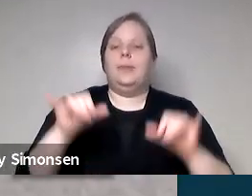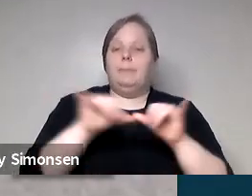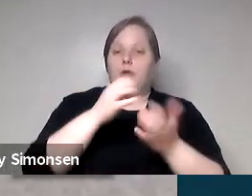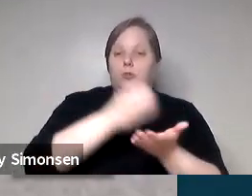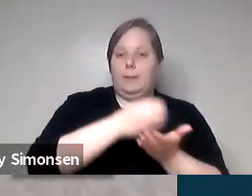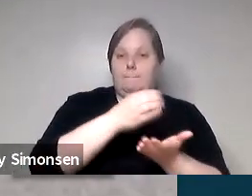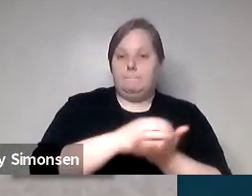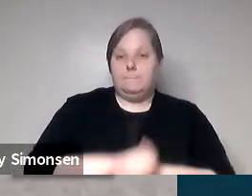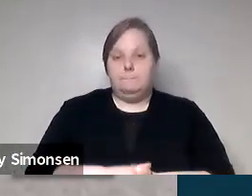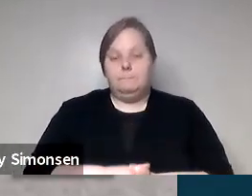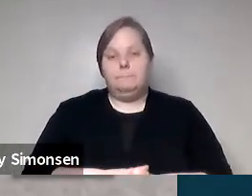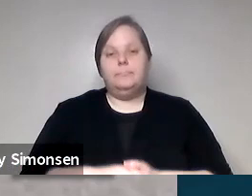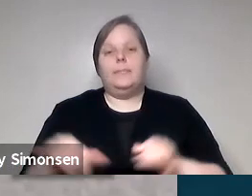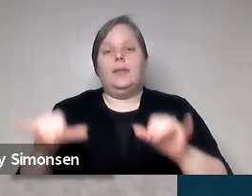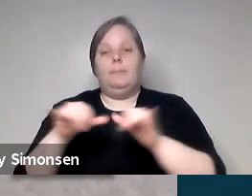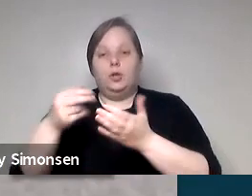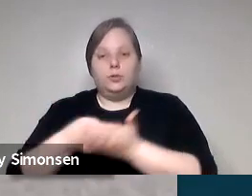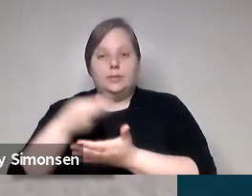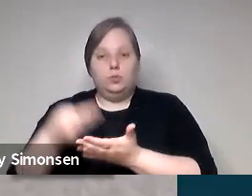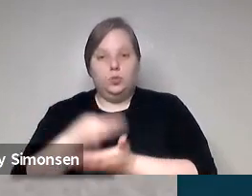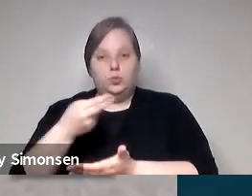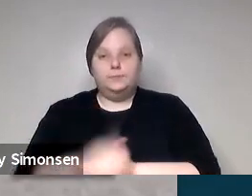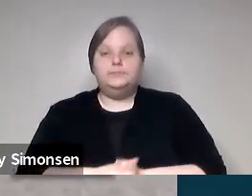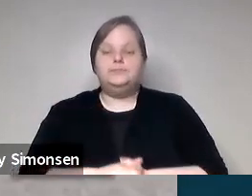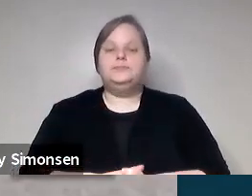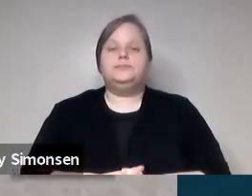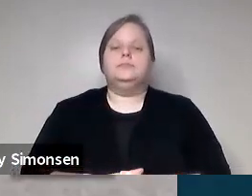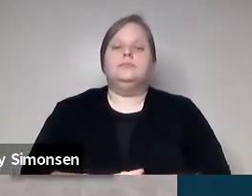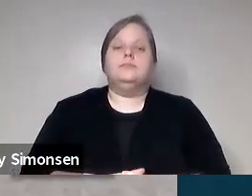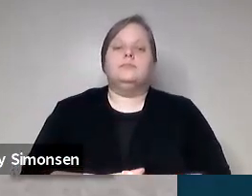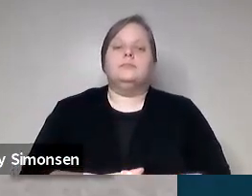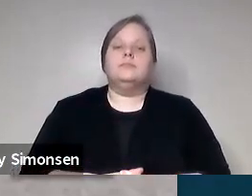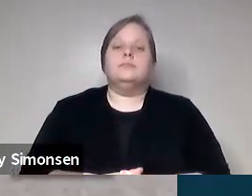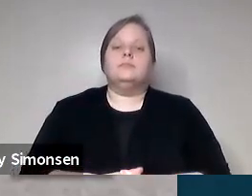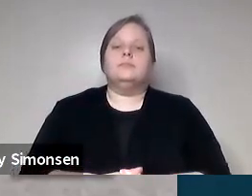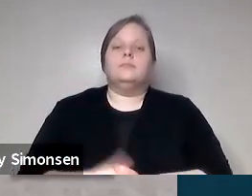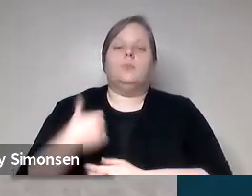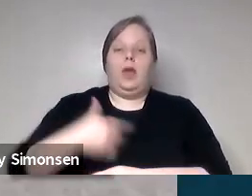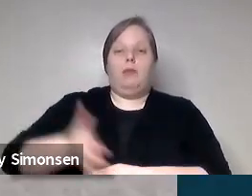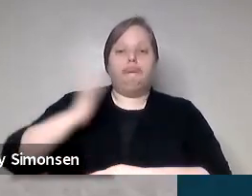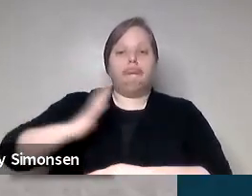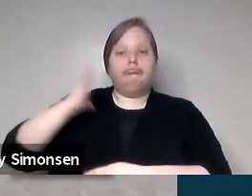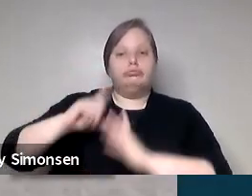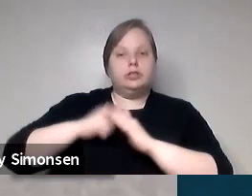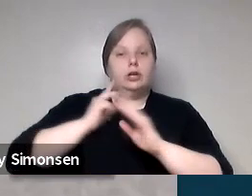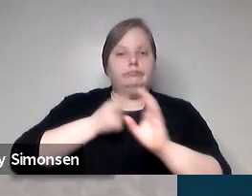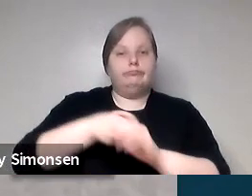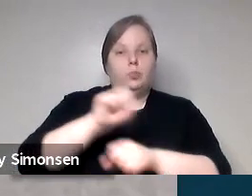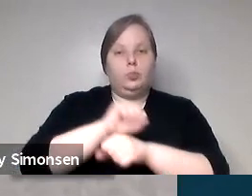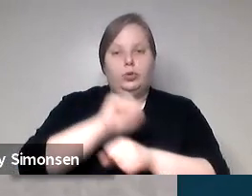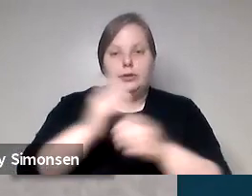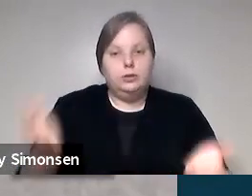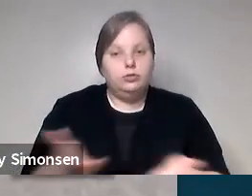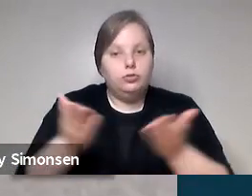cups and of measuring spoons. And when I first started working here and learning